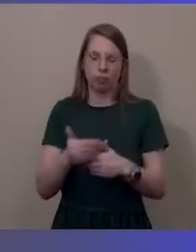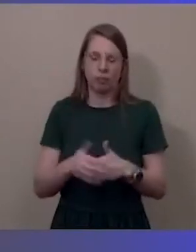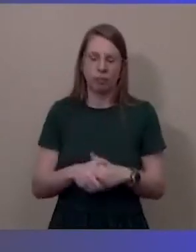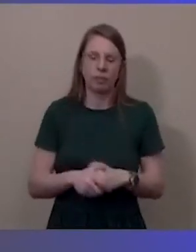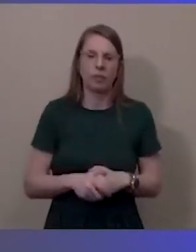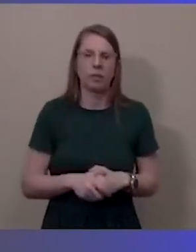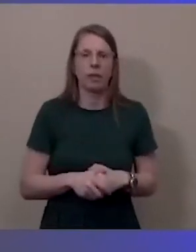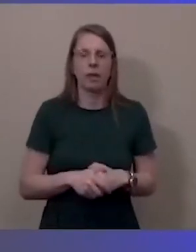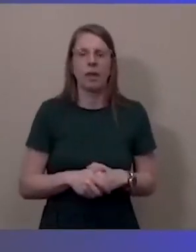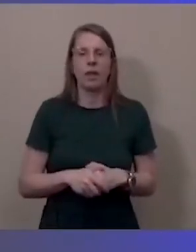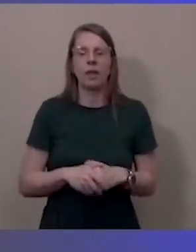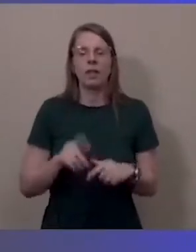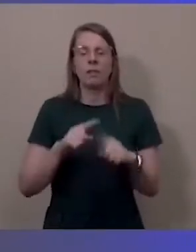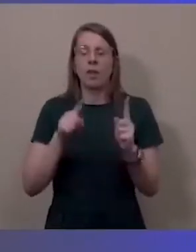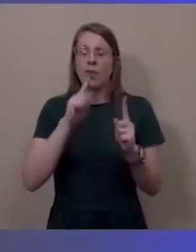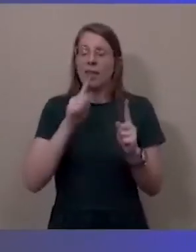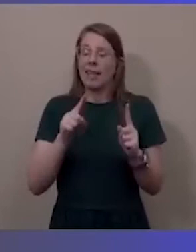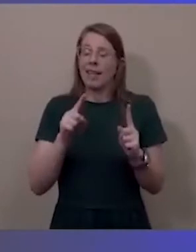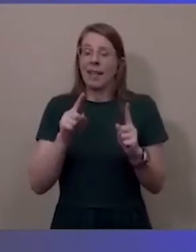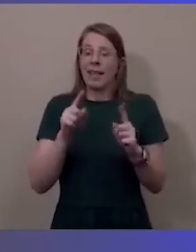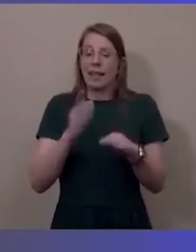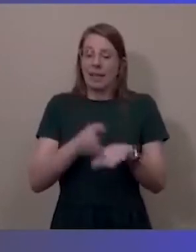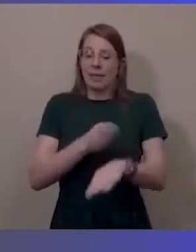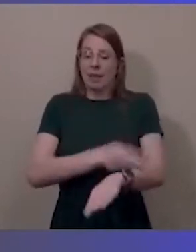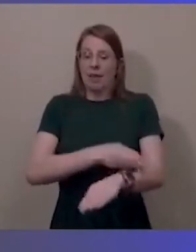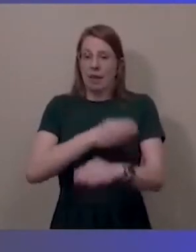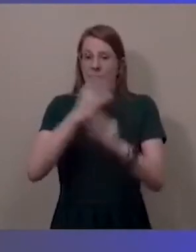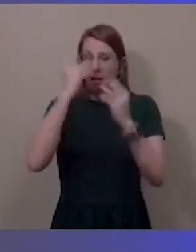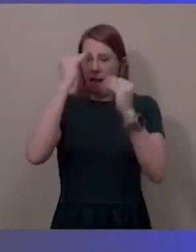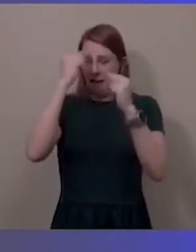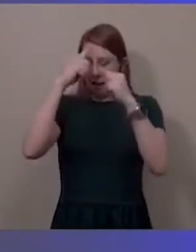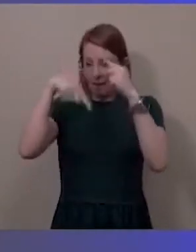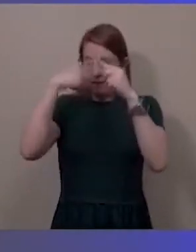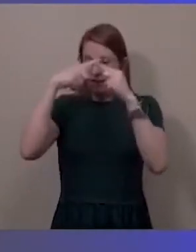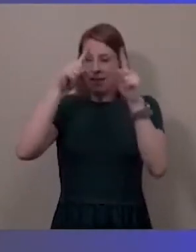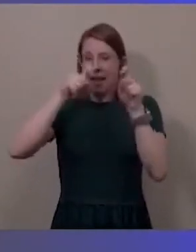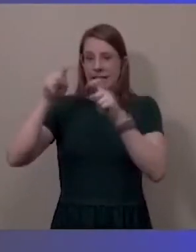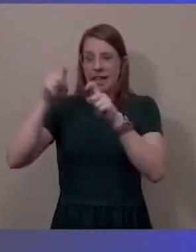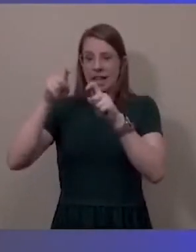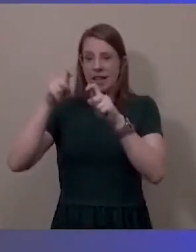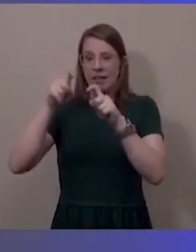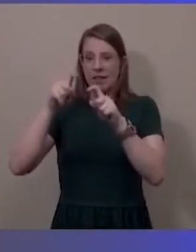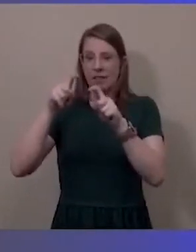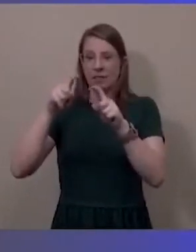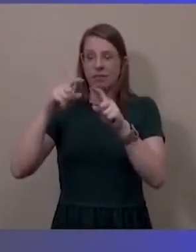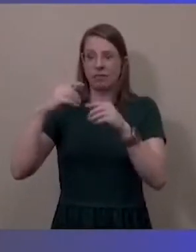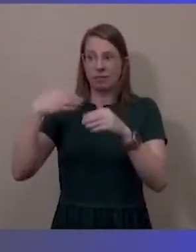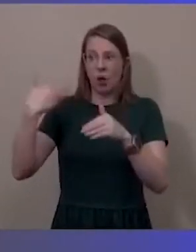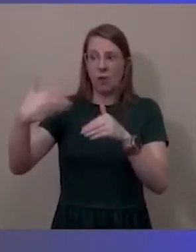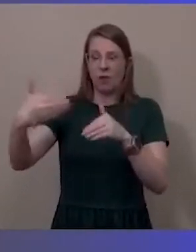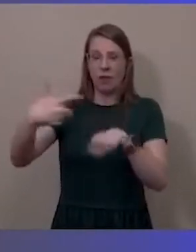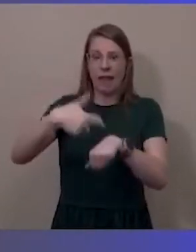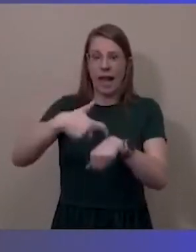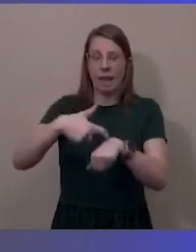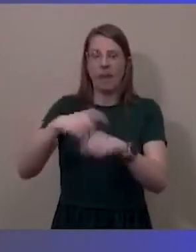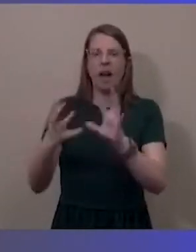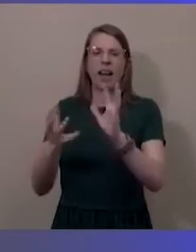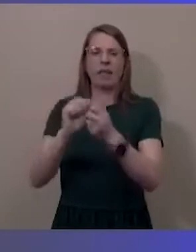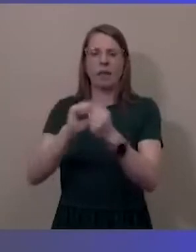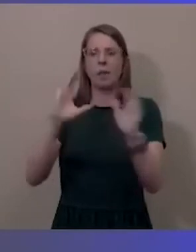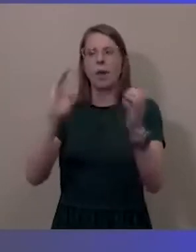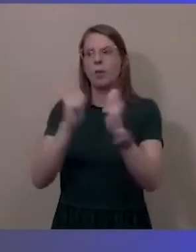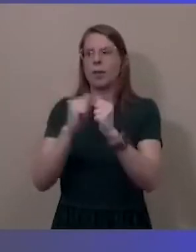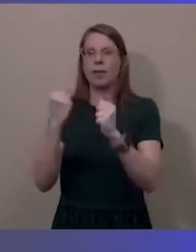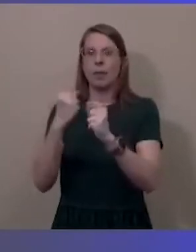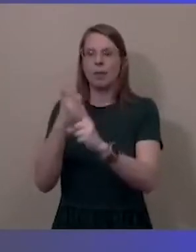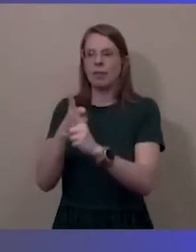There's a nuance here. They improve the cognitive testing over time on average for somebody, not necessarily improve compared to somebody who's